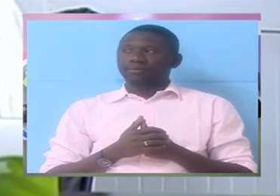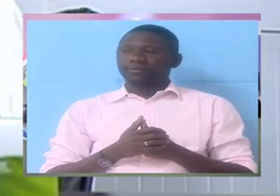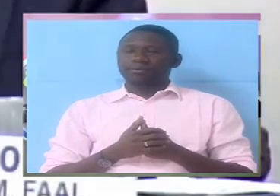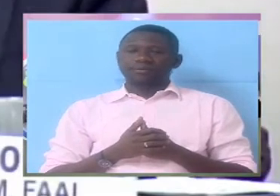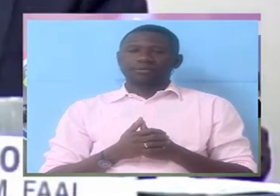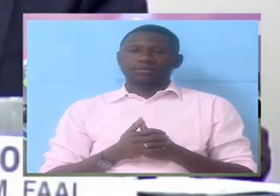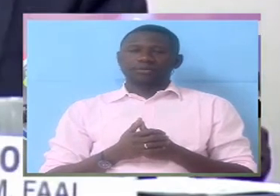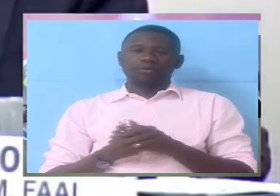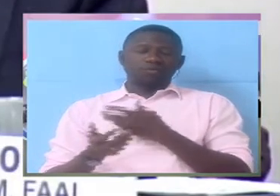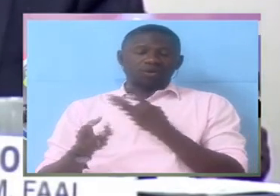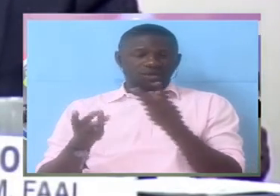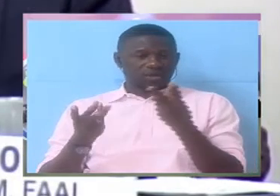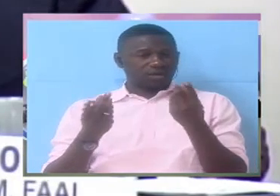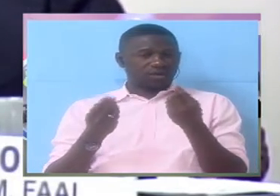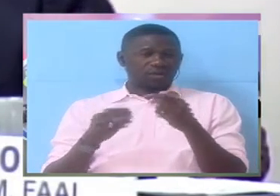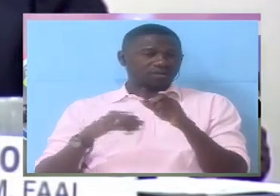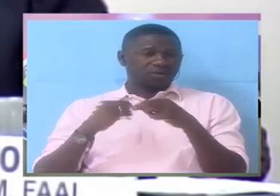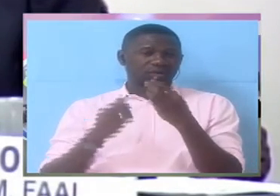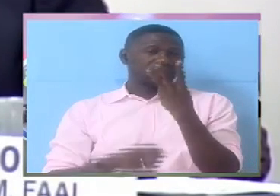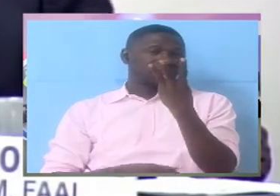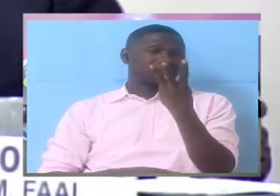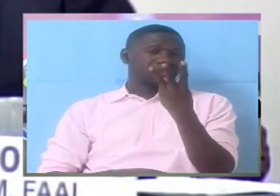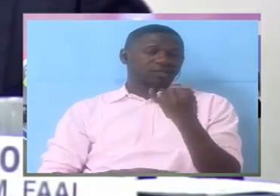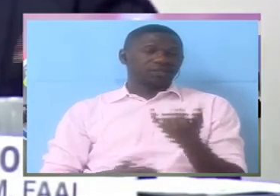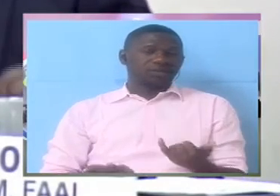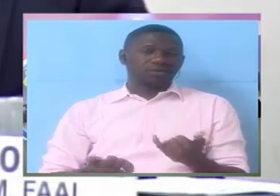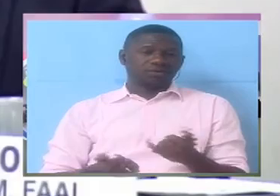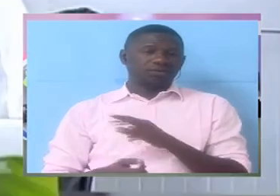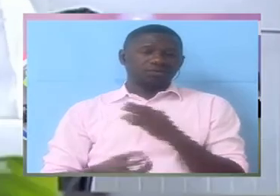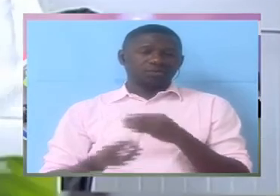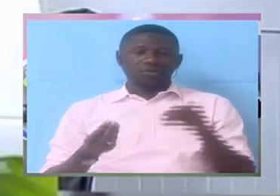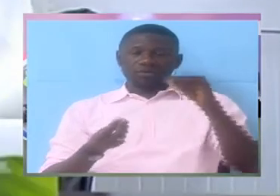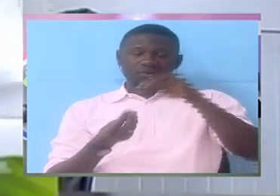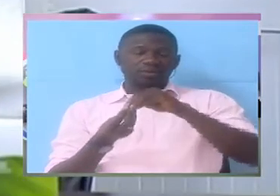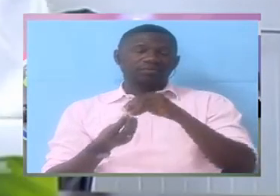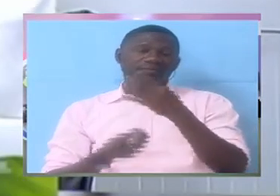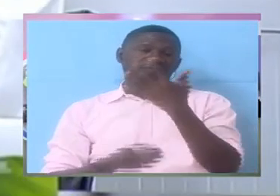We're counting three now. Let's not reach five, please.